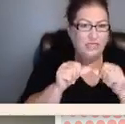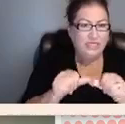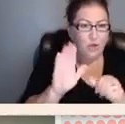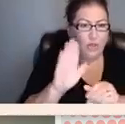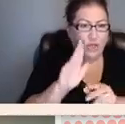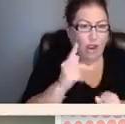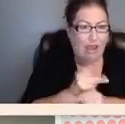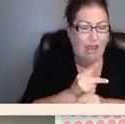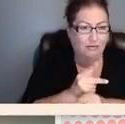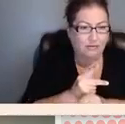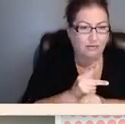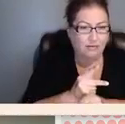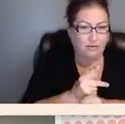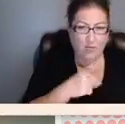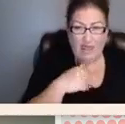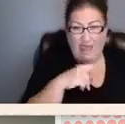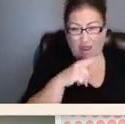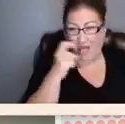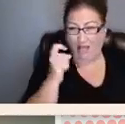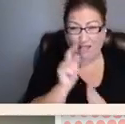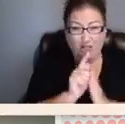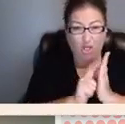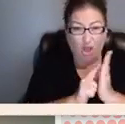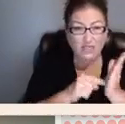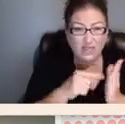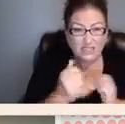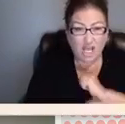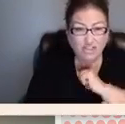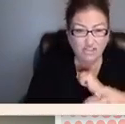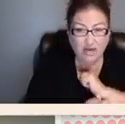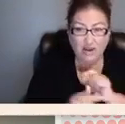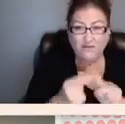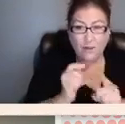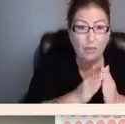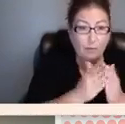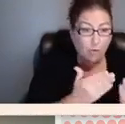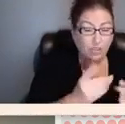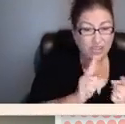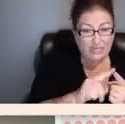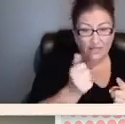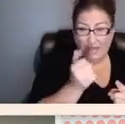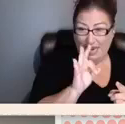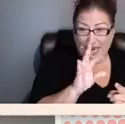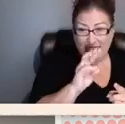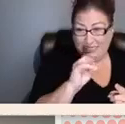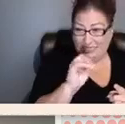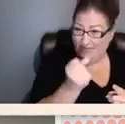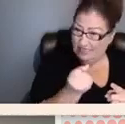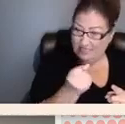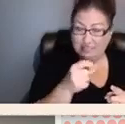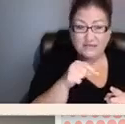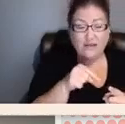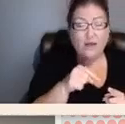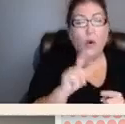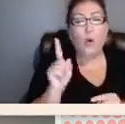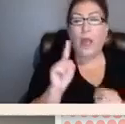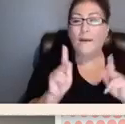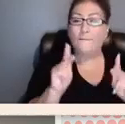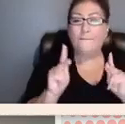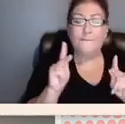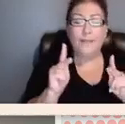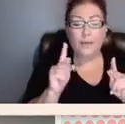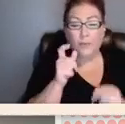had ugly laws in this country on the books until the 1970s, where people